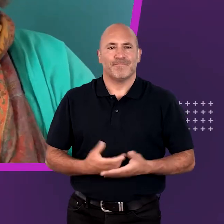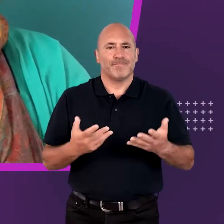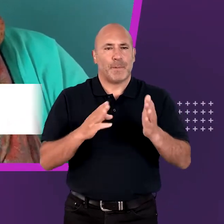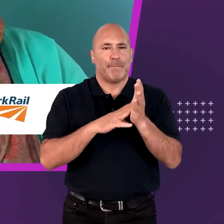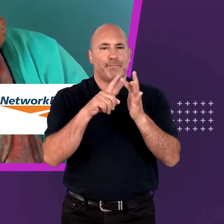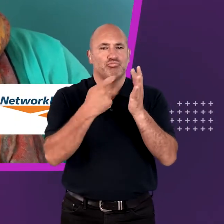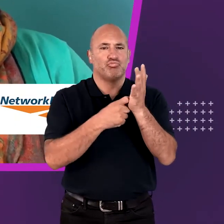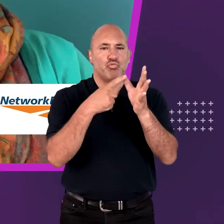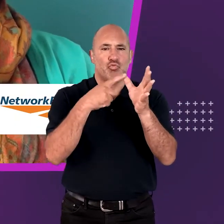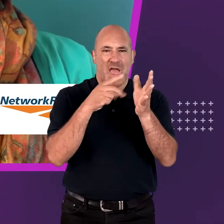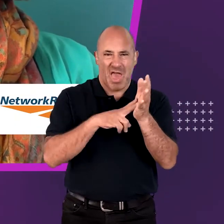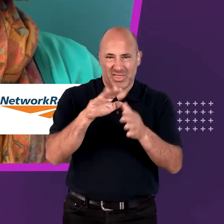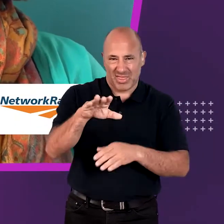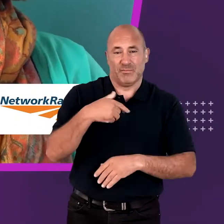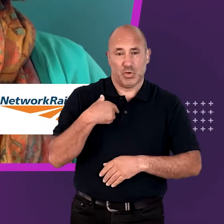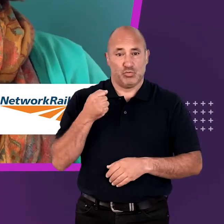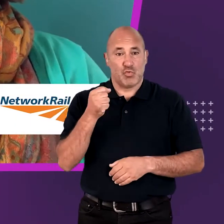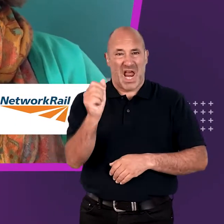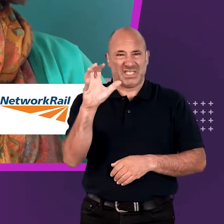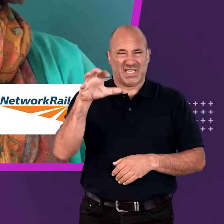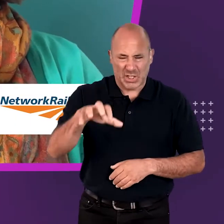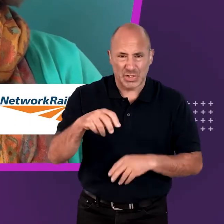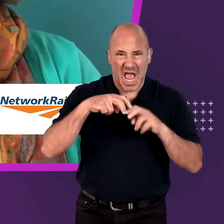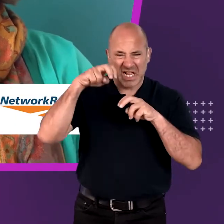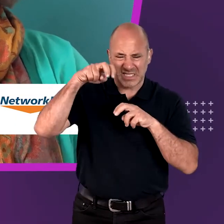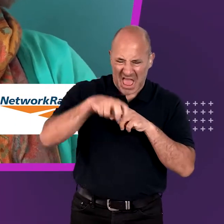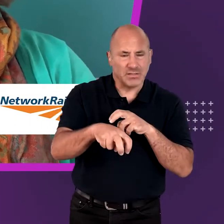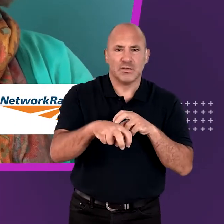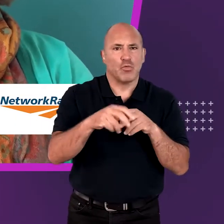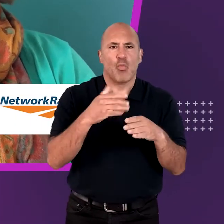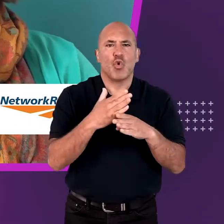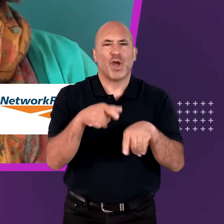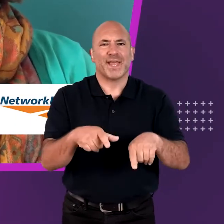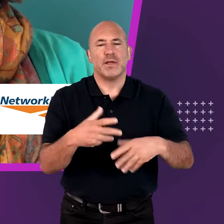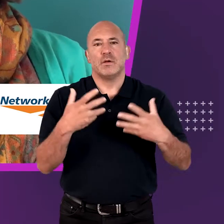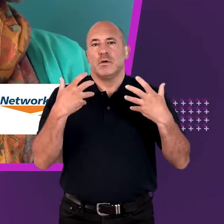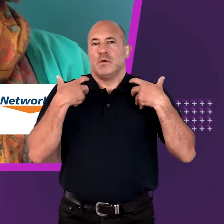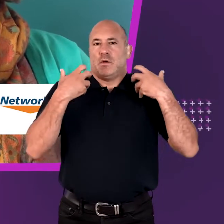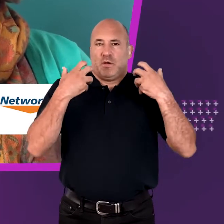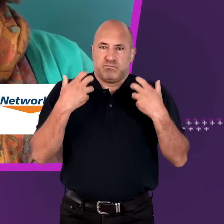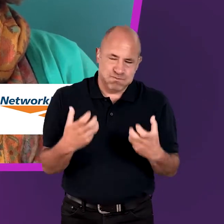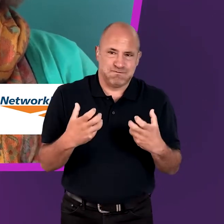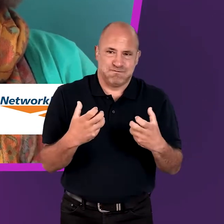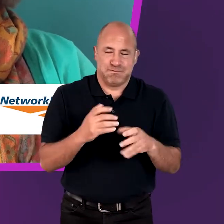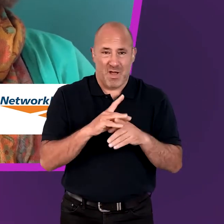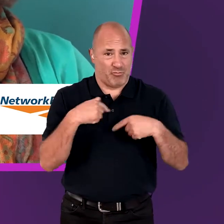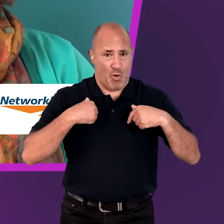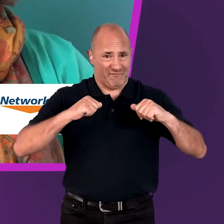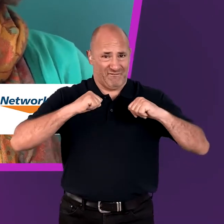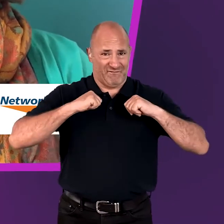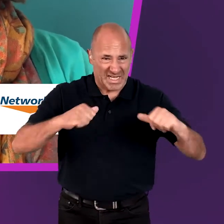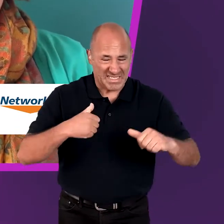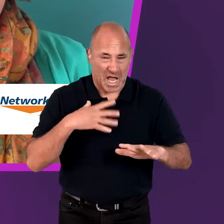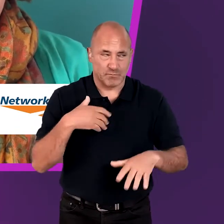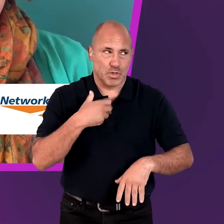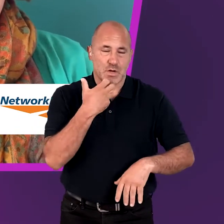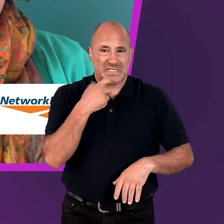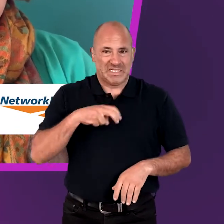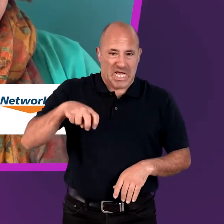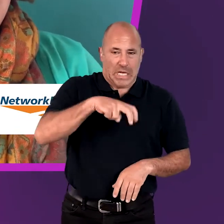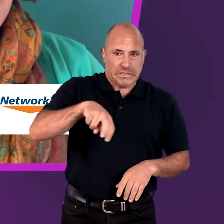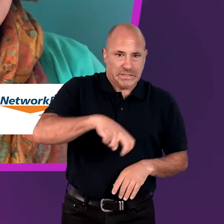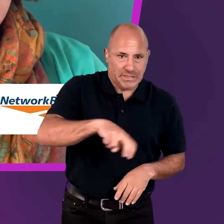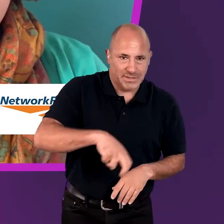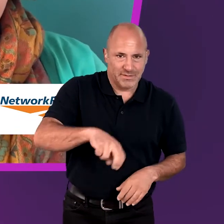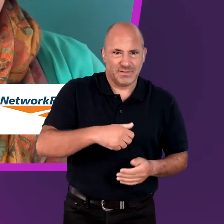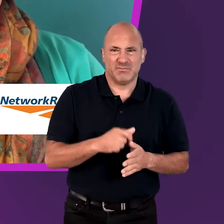So Moran, I'm going to the train station and I find that the escalator's shut. For me, it's just really annoying because I'm pretty unfit and now I've got to use